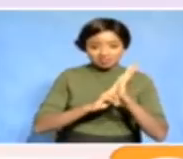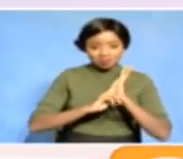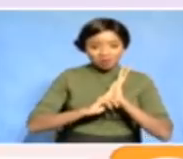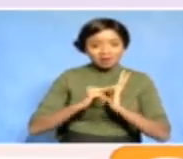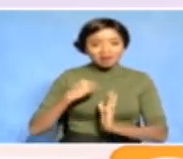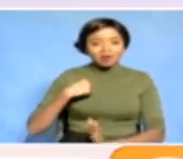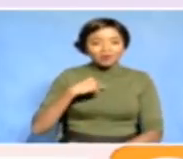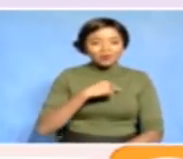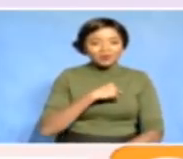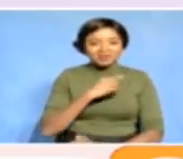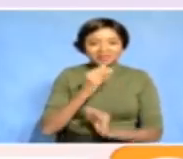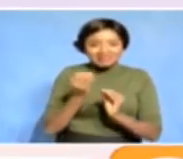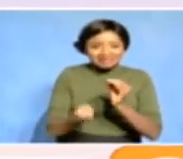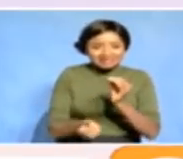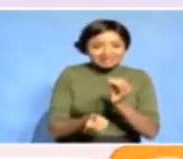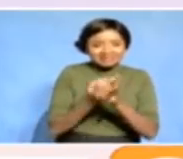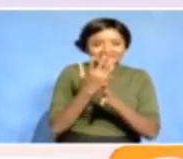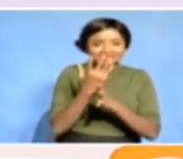not create